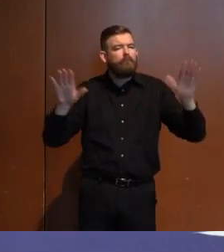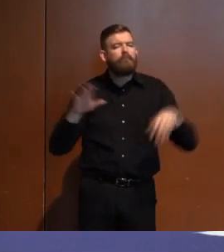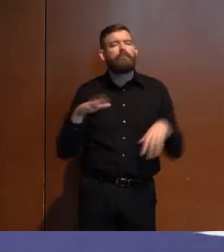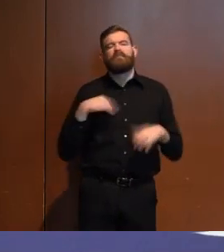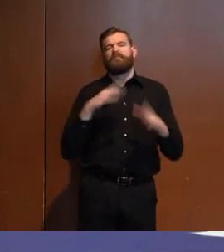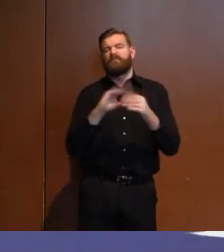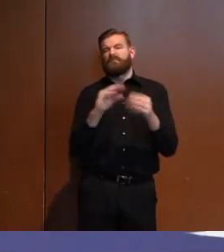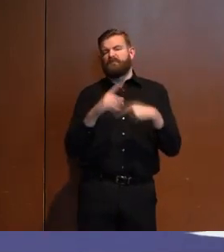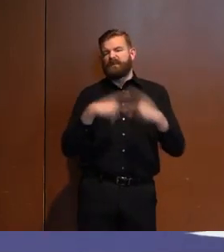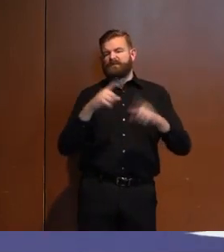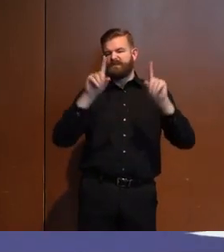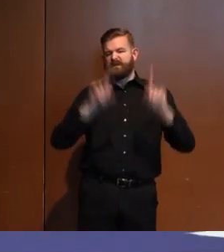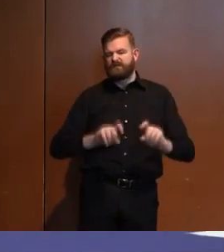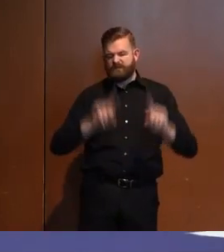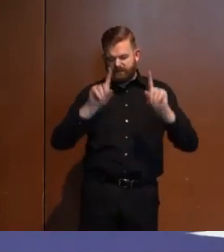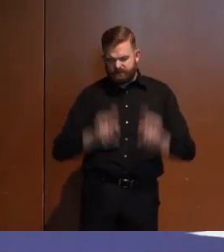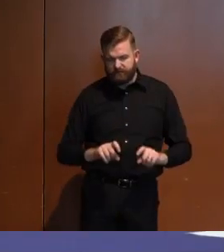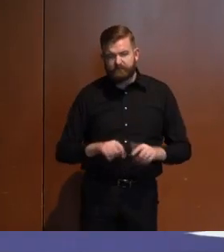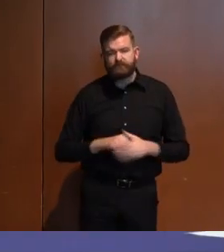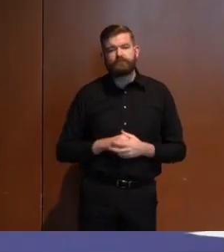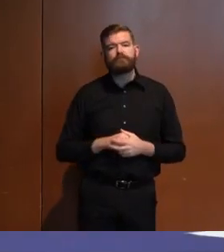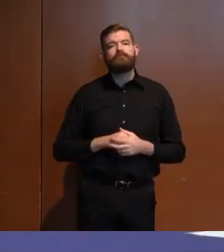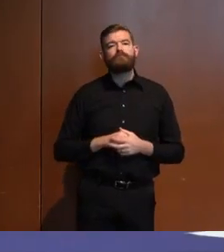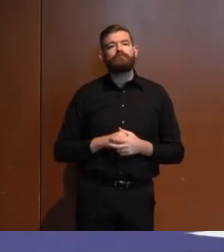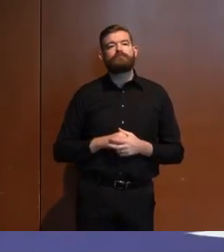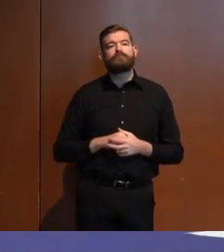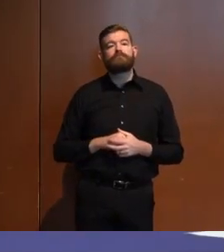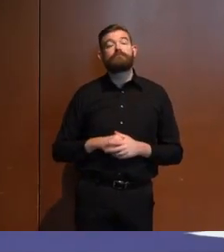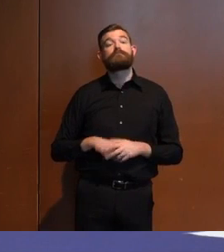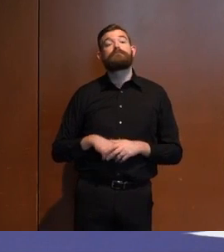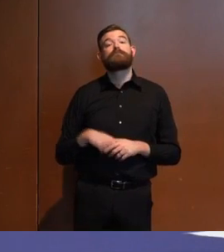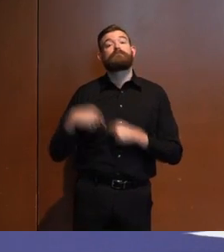to over the past couple of days, and I want to repeat it today.